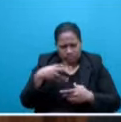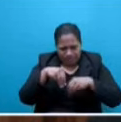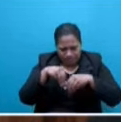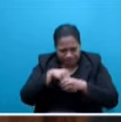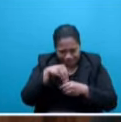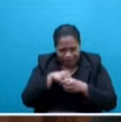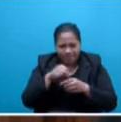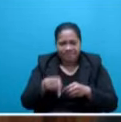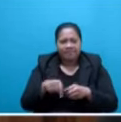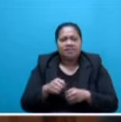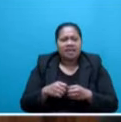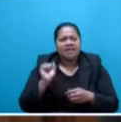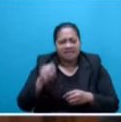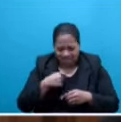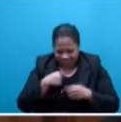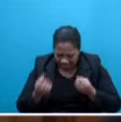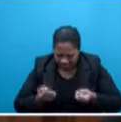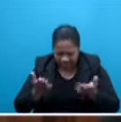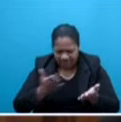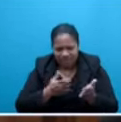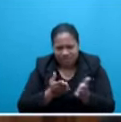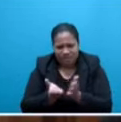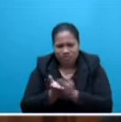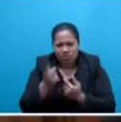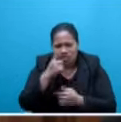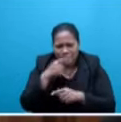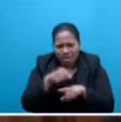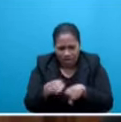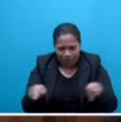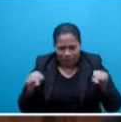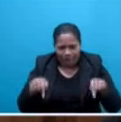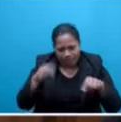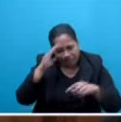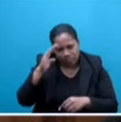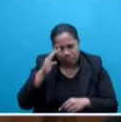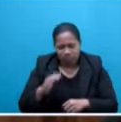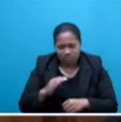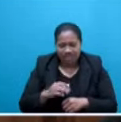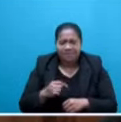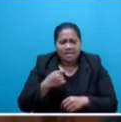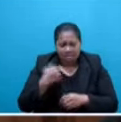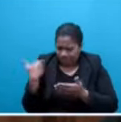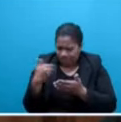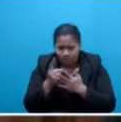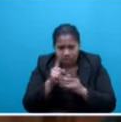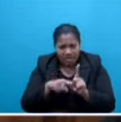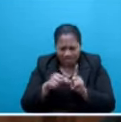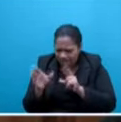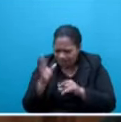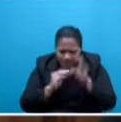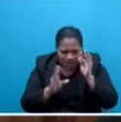country. During this period, I have learned a lot under the leadership of our Prime Minister.